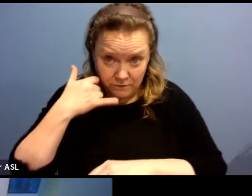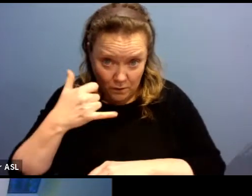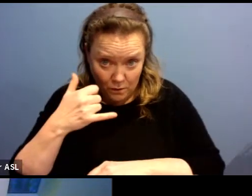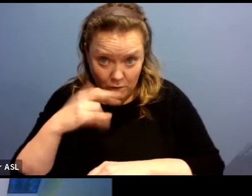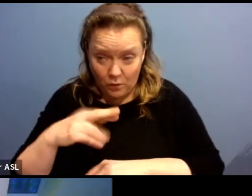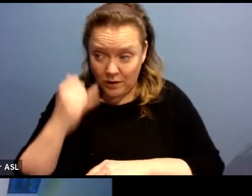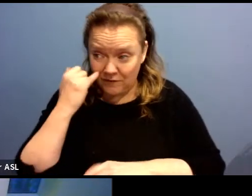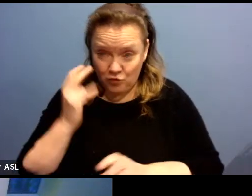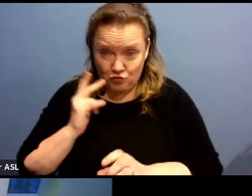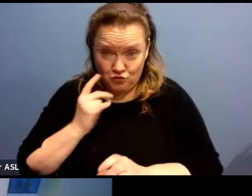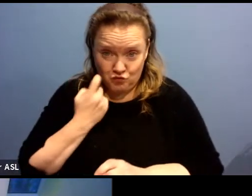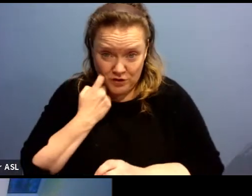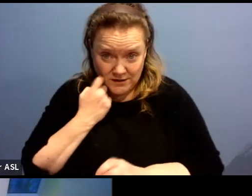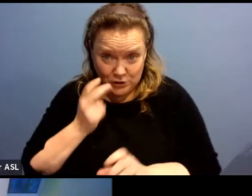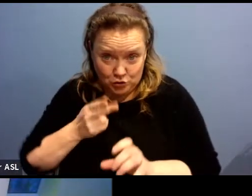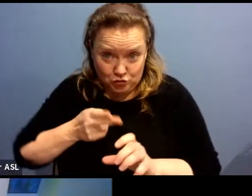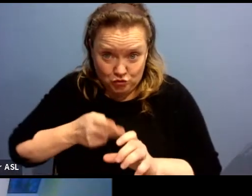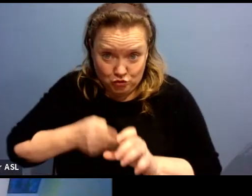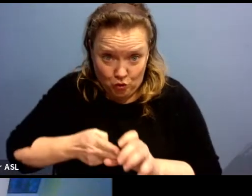like to